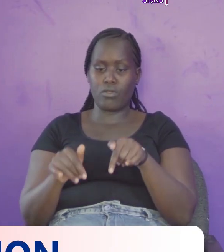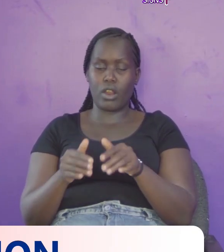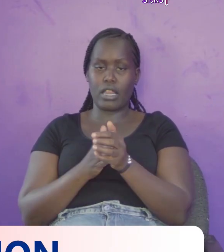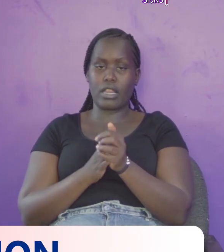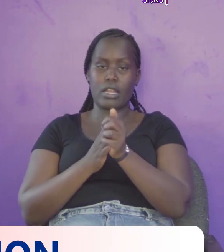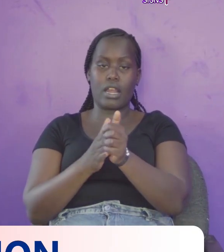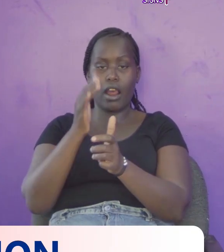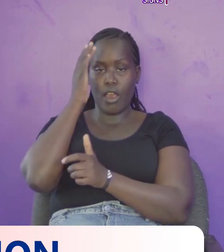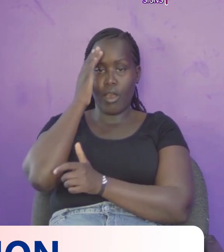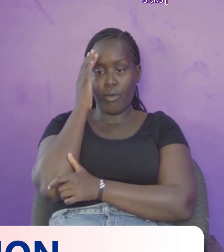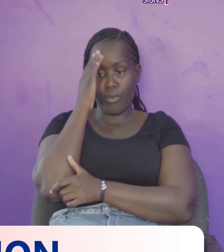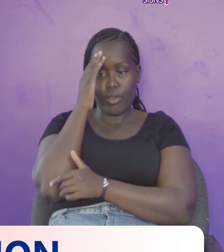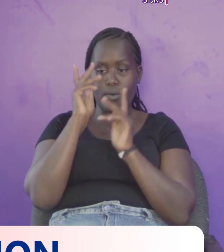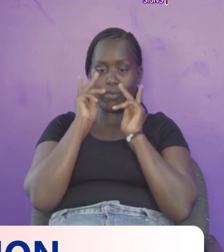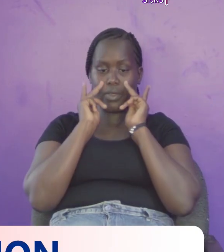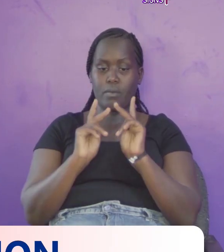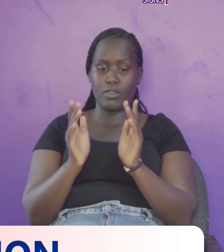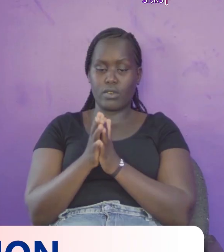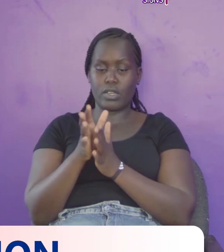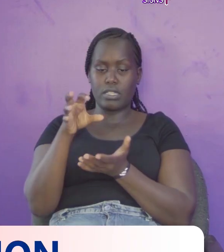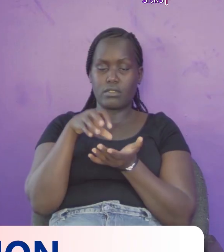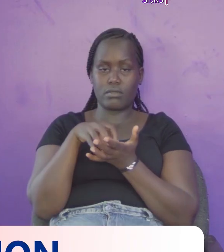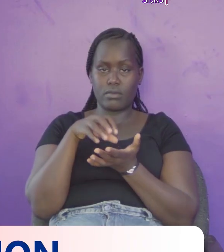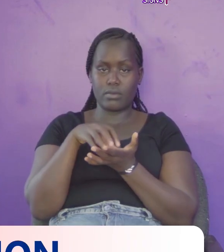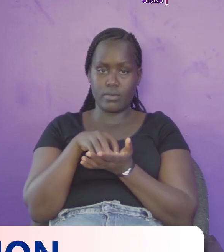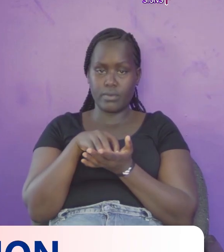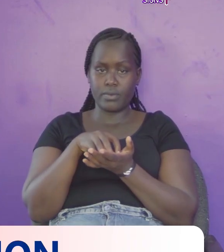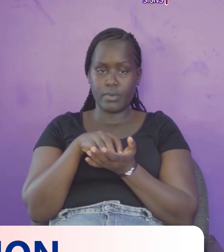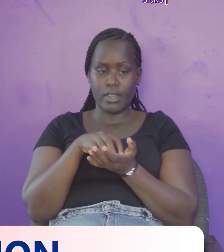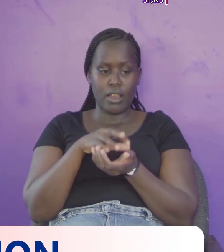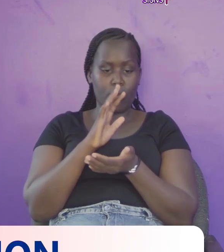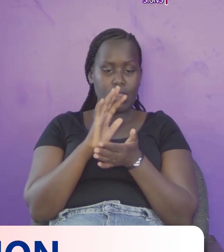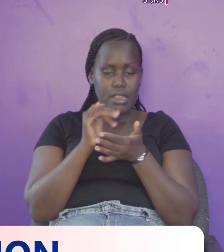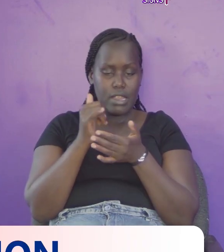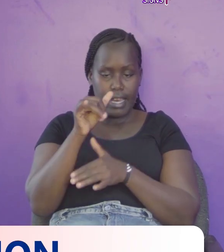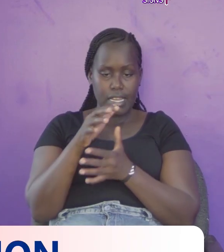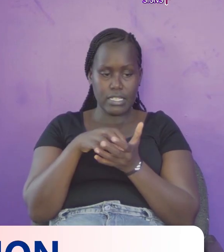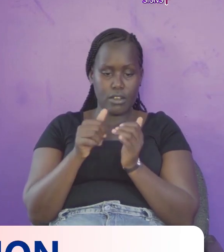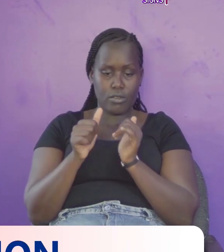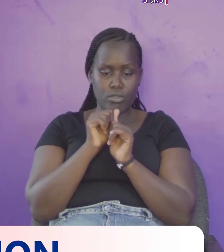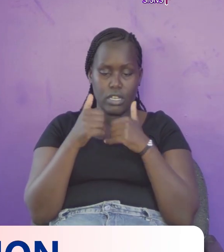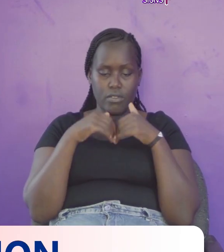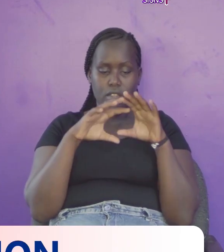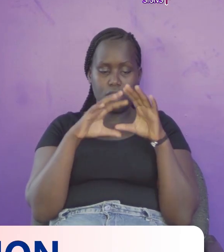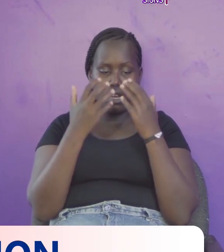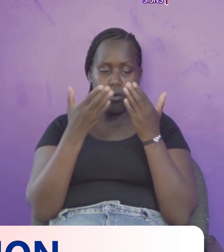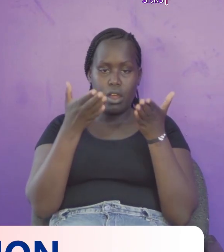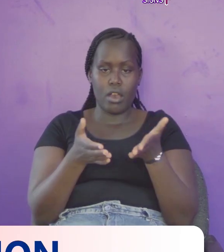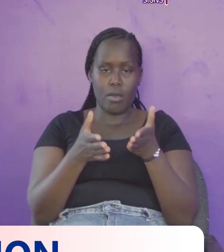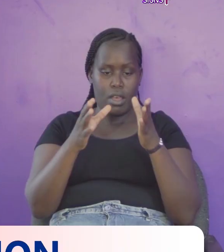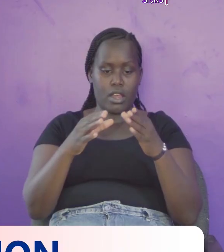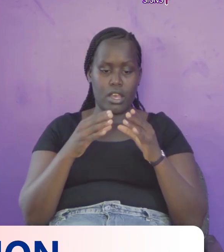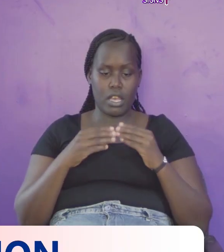They know and they are at peace with the status, with whatever status they are in. They are in the world here. They have accepted